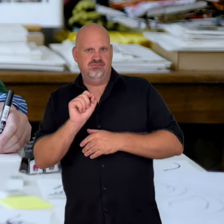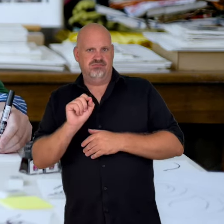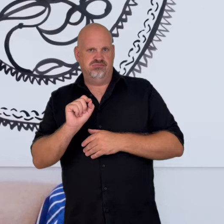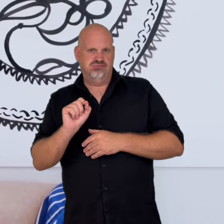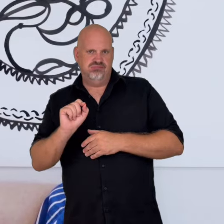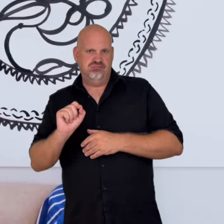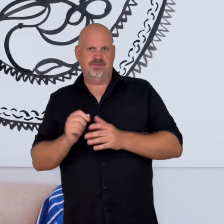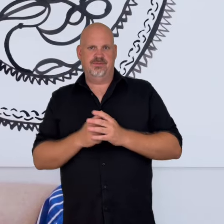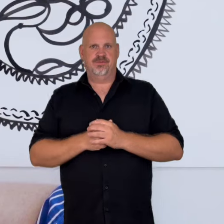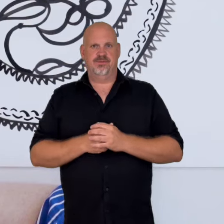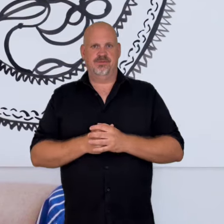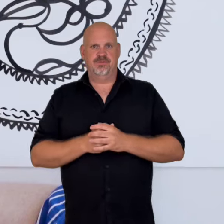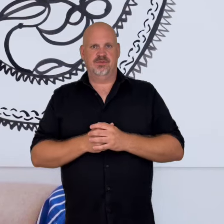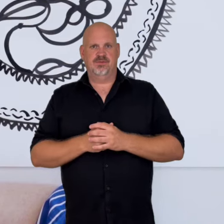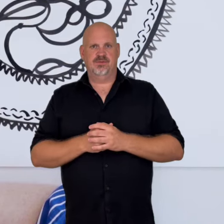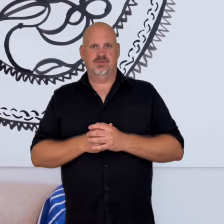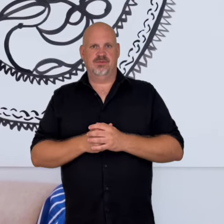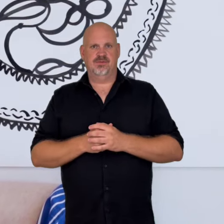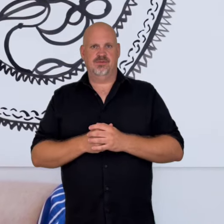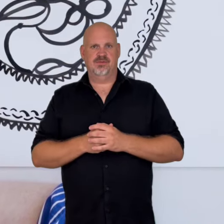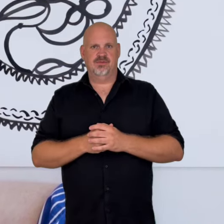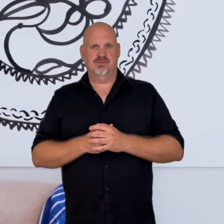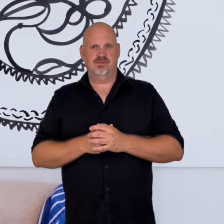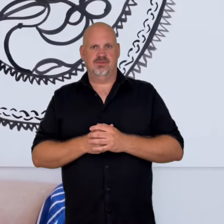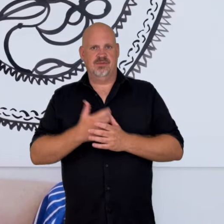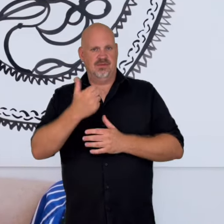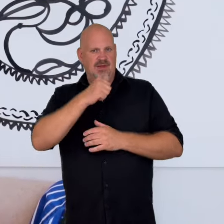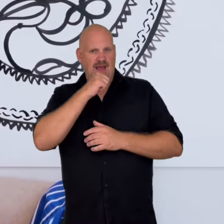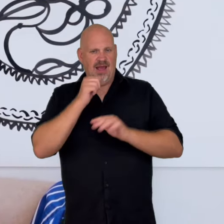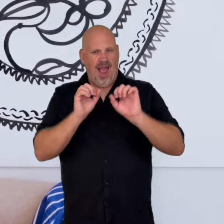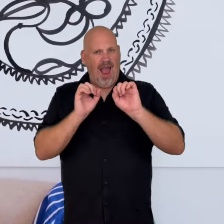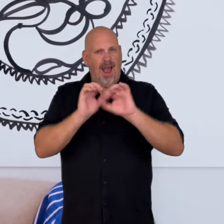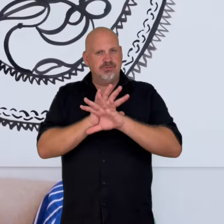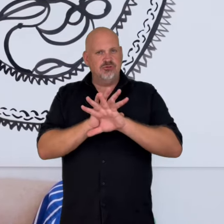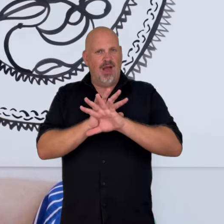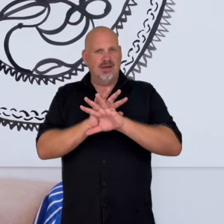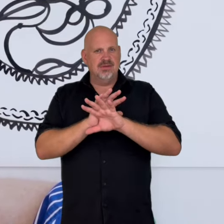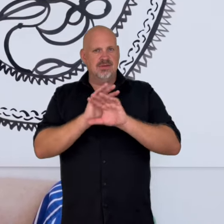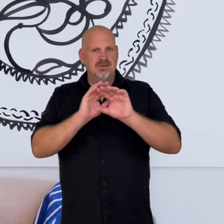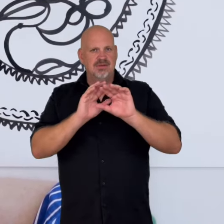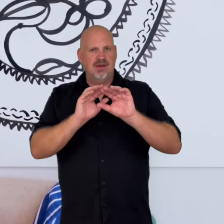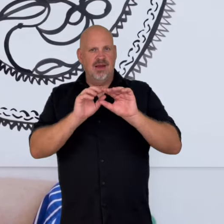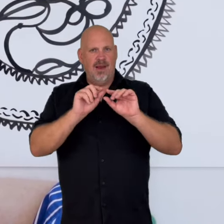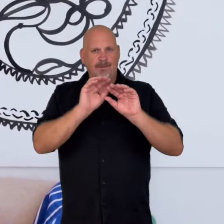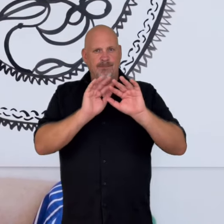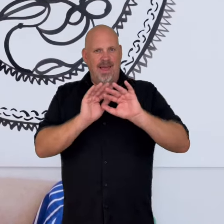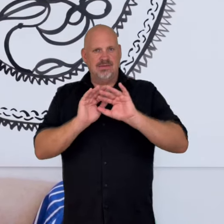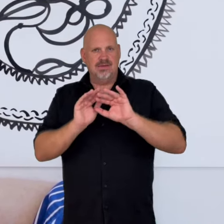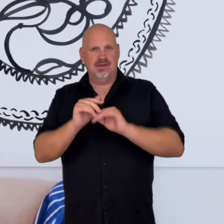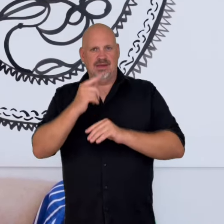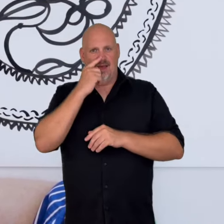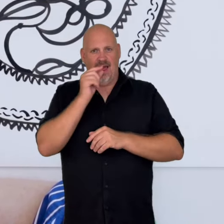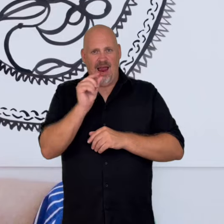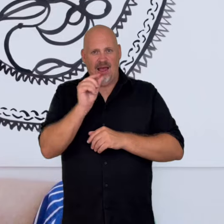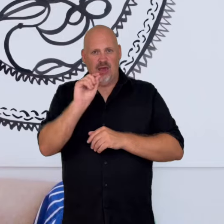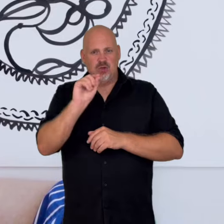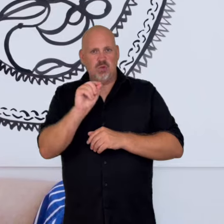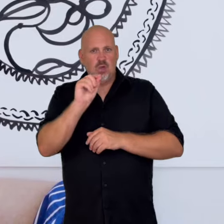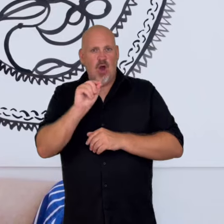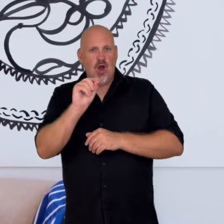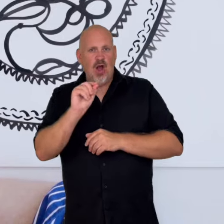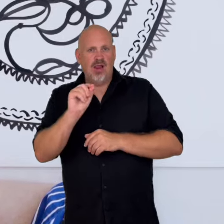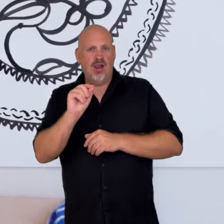test, see what's working on here. Which looks lovely. Look at that. So you're getting a really nice new bit of